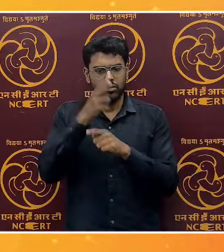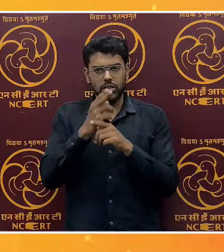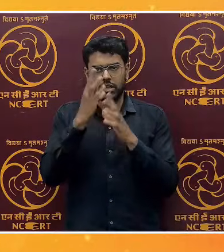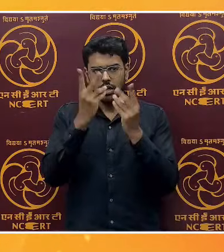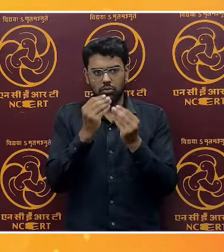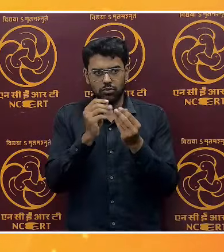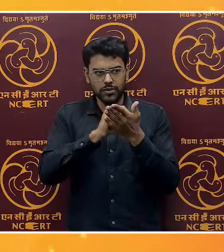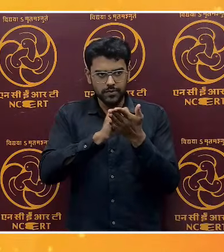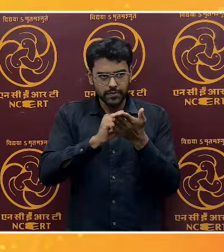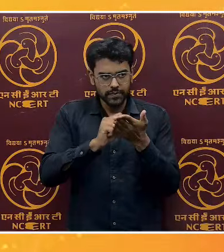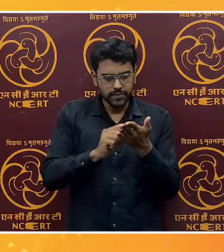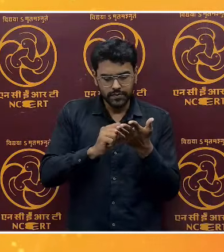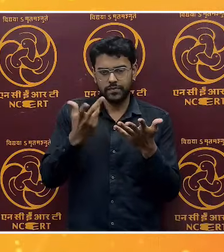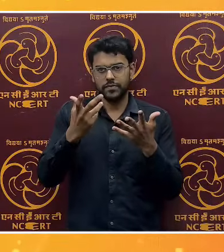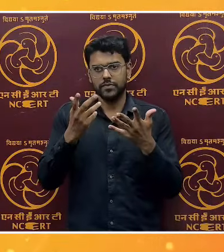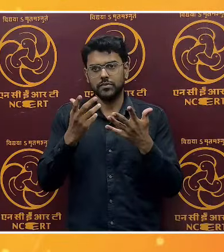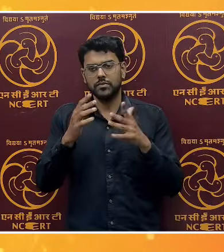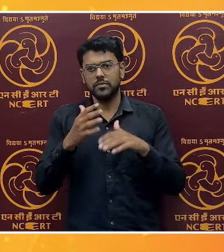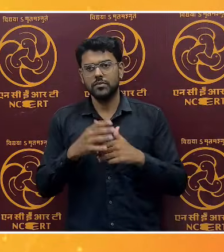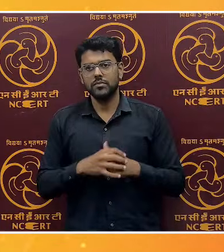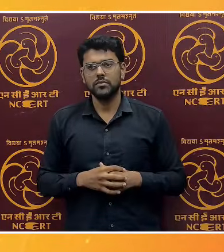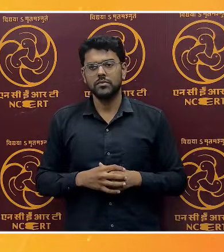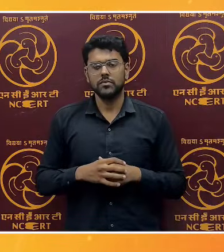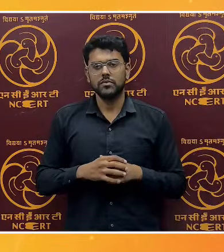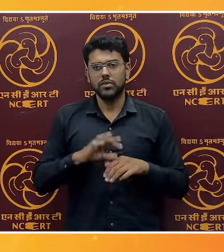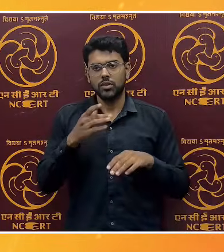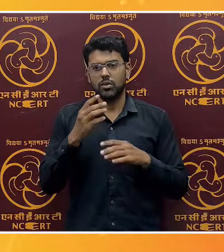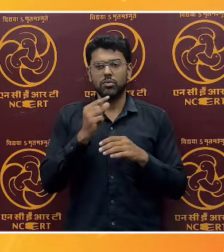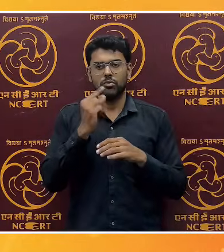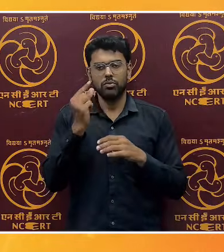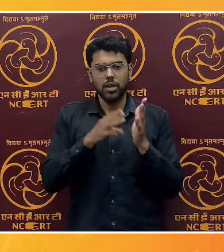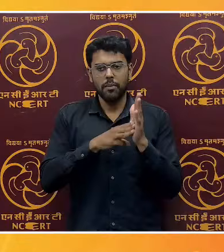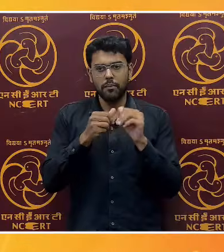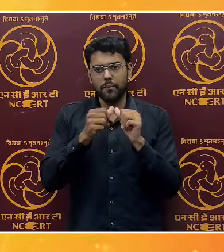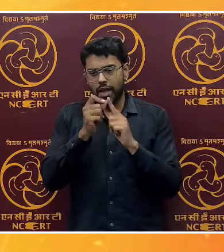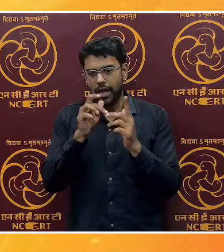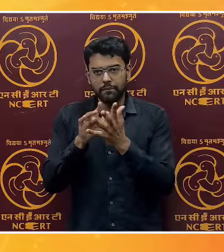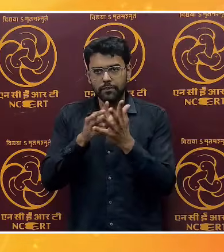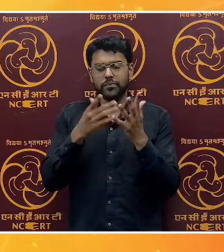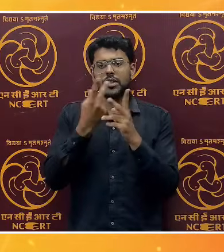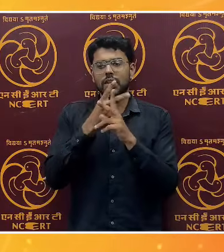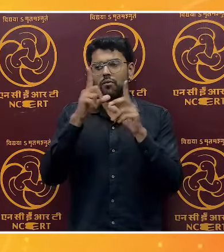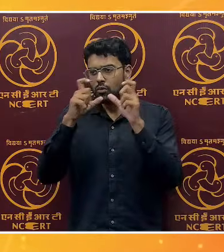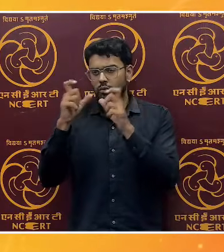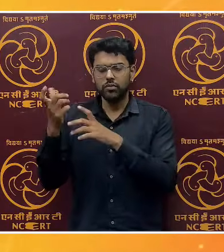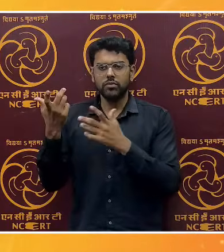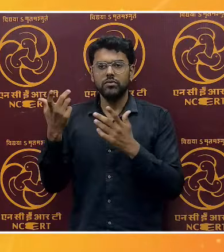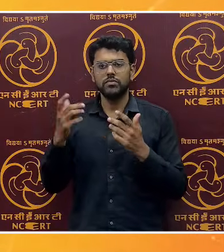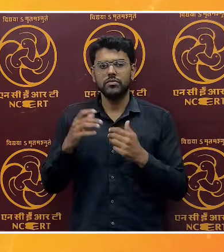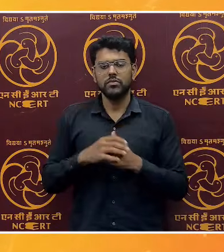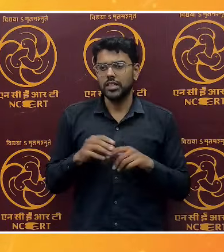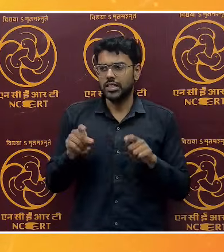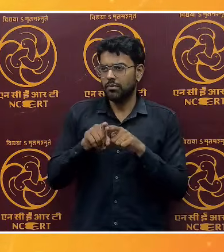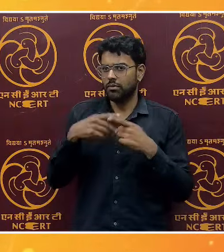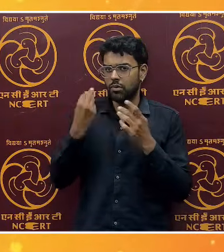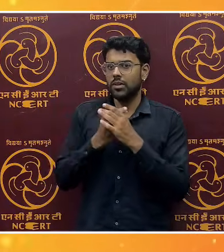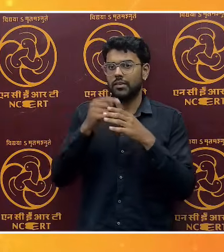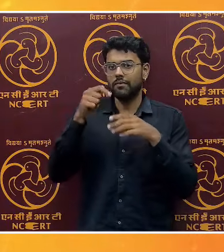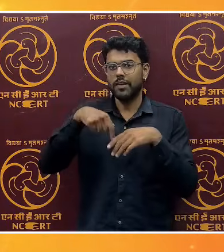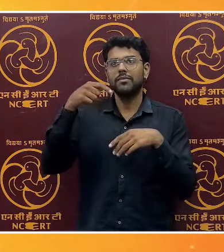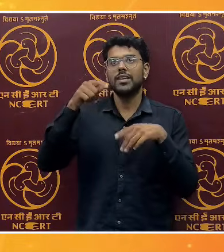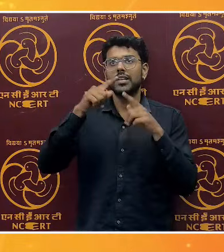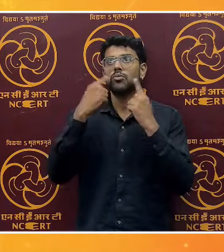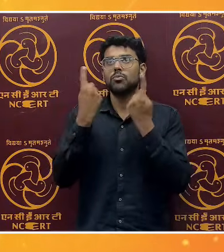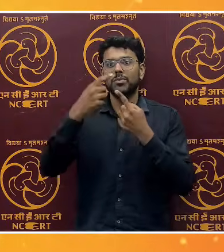calculation, and you can also use the maps, images and other resources available. So Like these are, we also have a top camera here in the